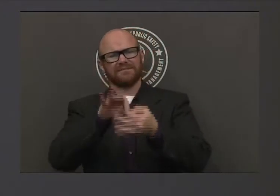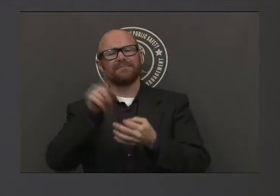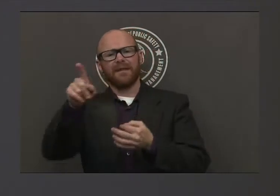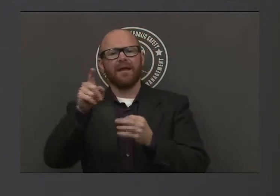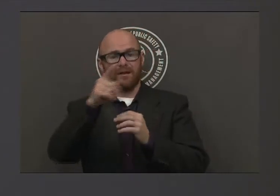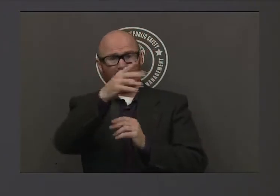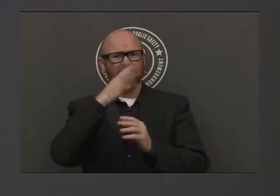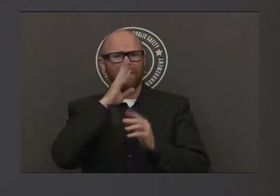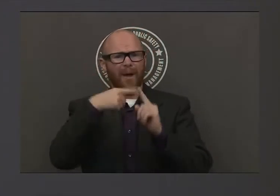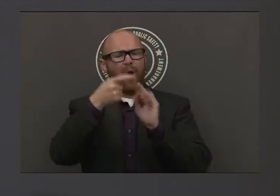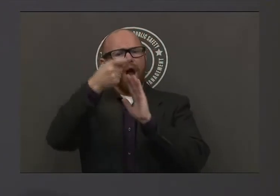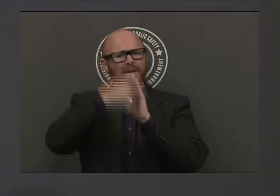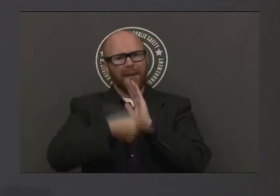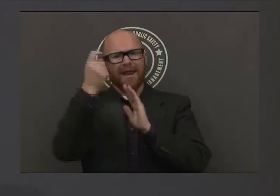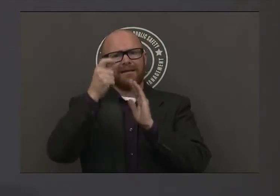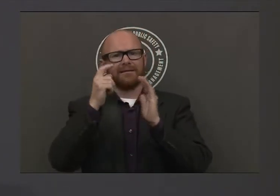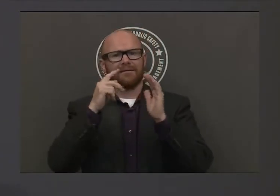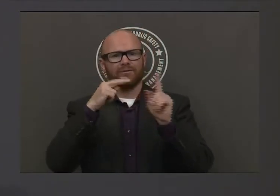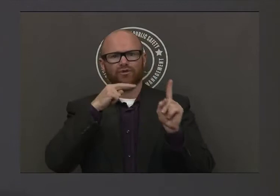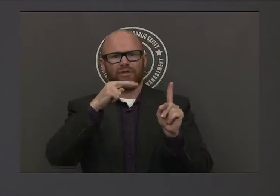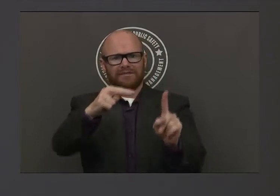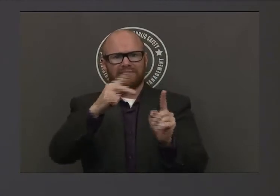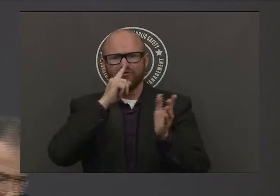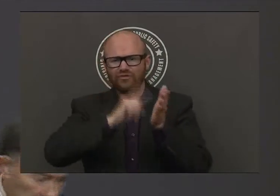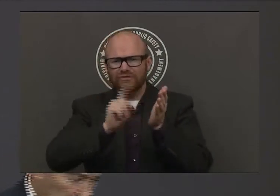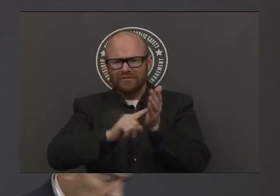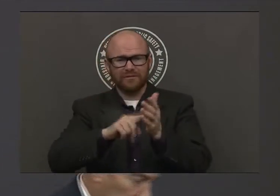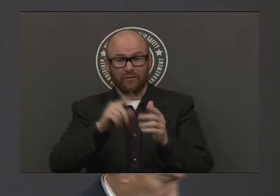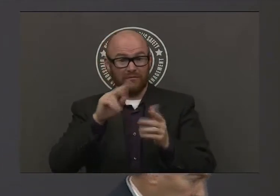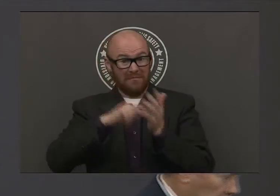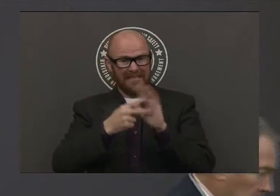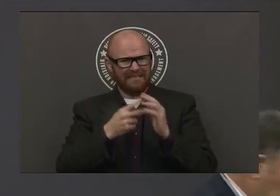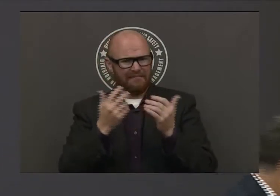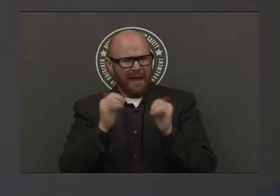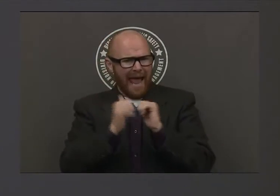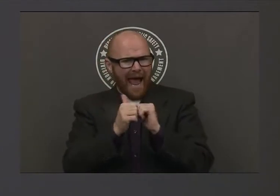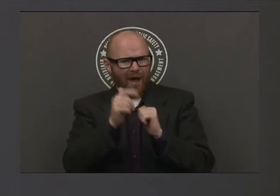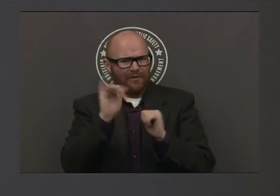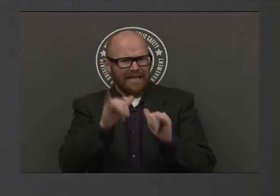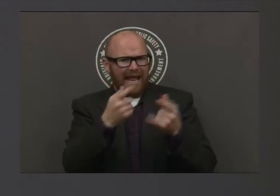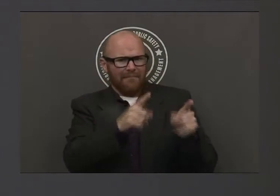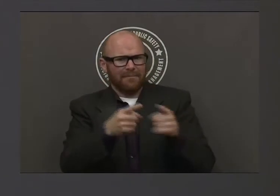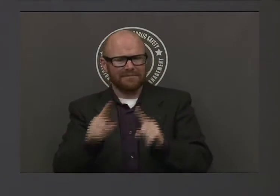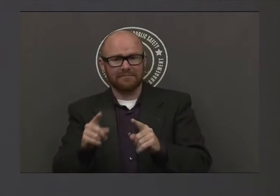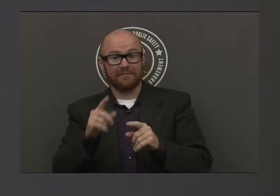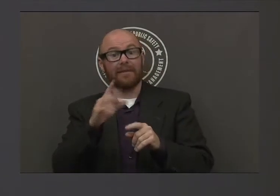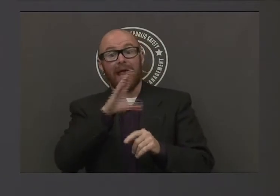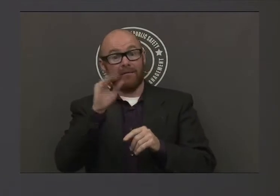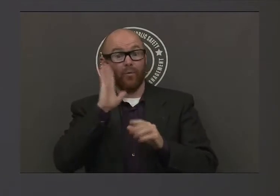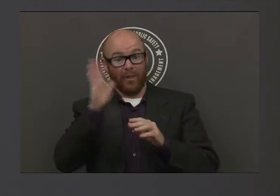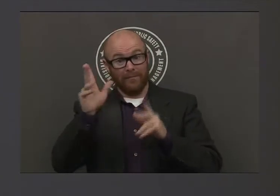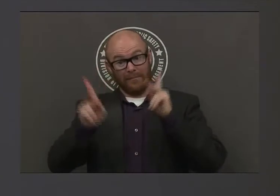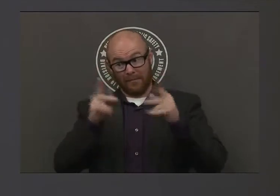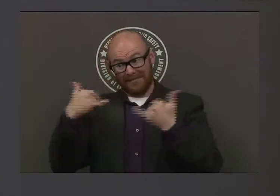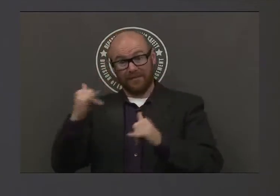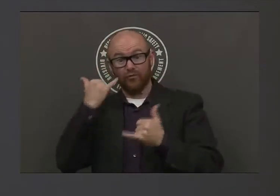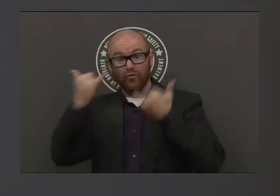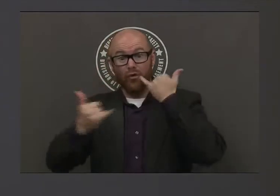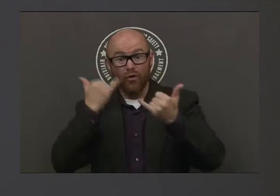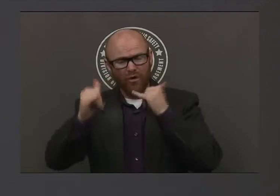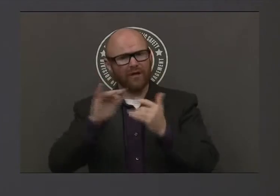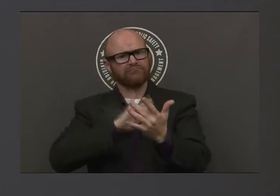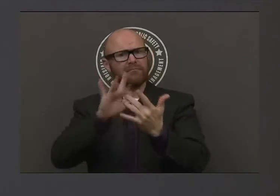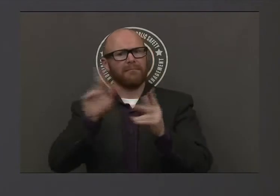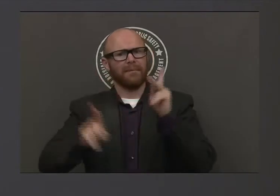possible? And will that replace all the calls, or how does this change the workflow for the existing contact tracers?